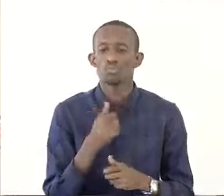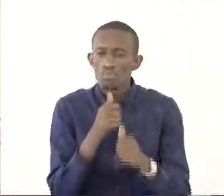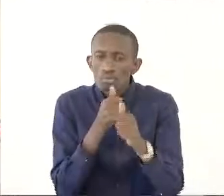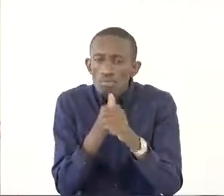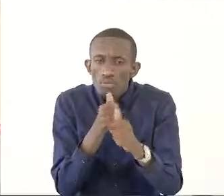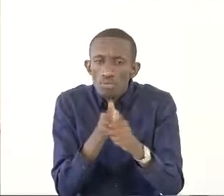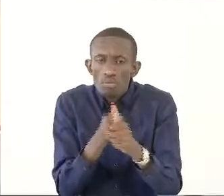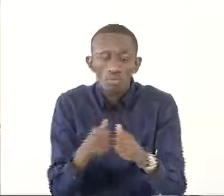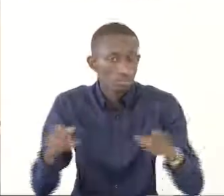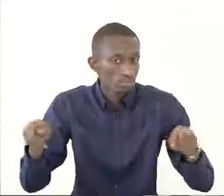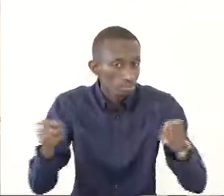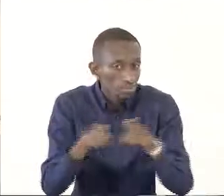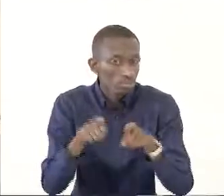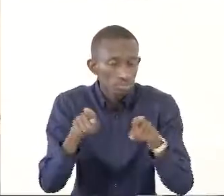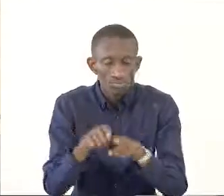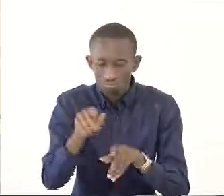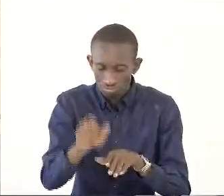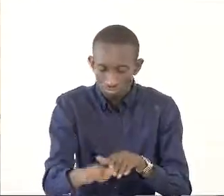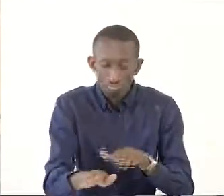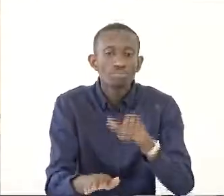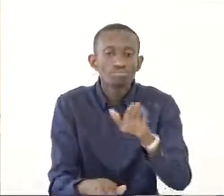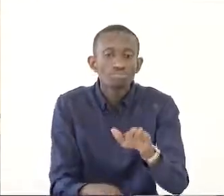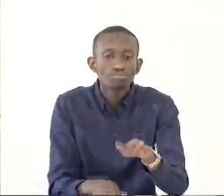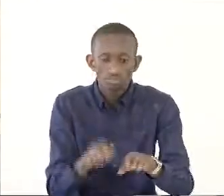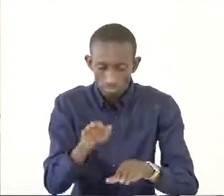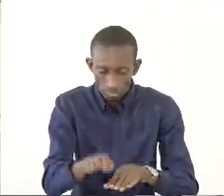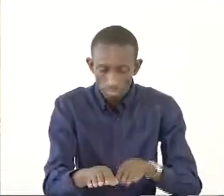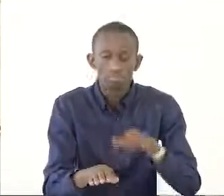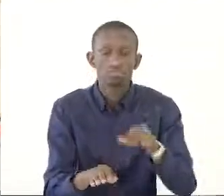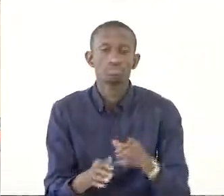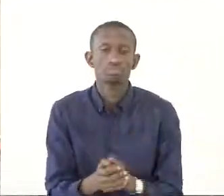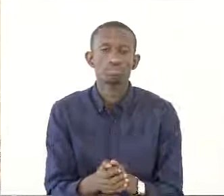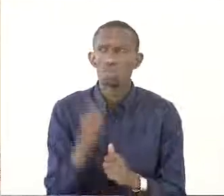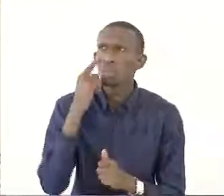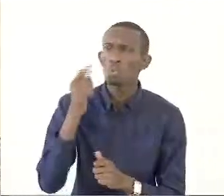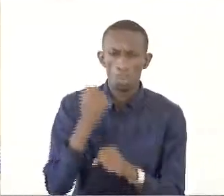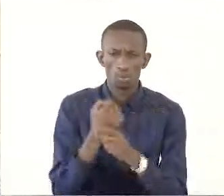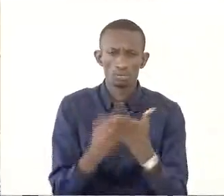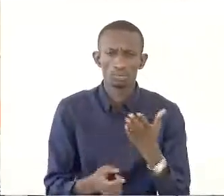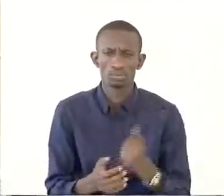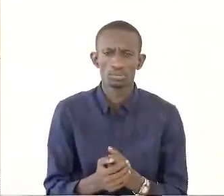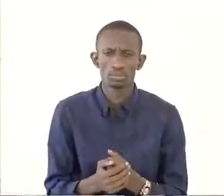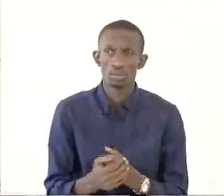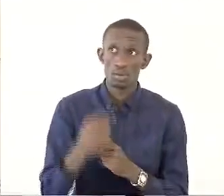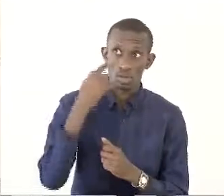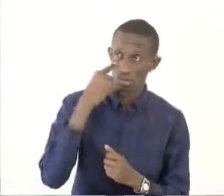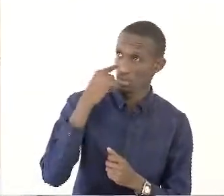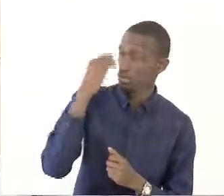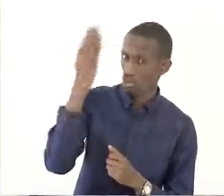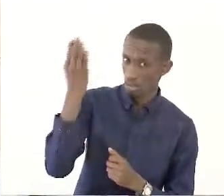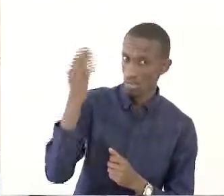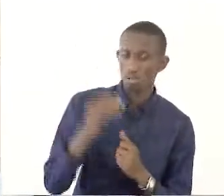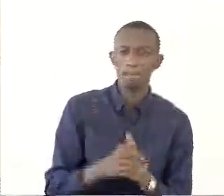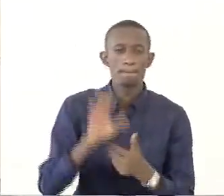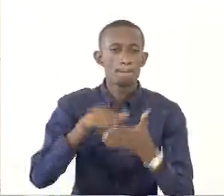same steps as we did the first example. What you have to do first is to look at the table